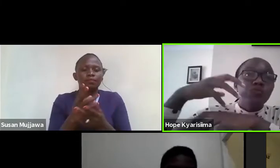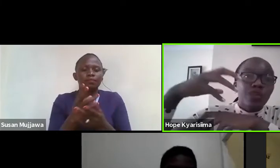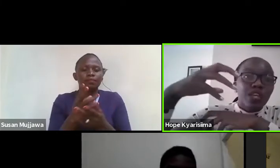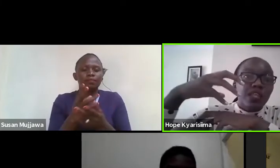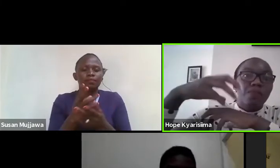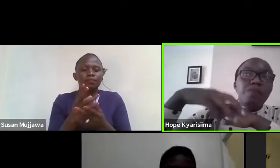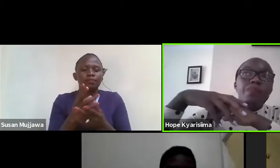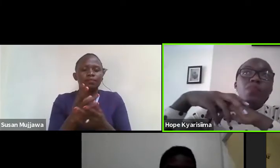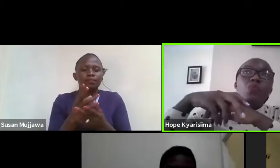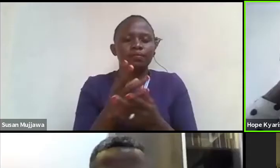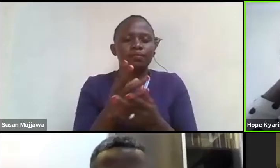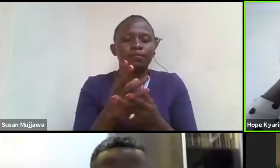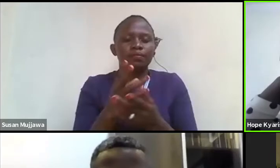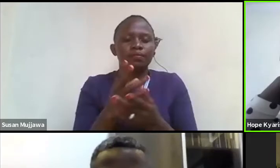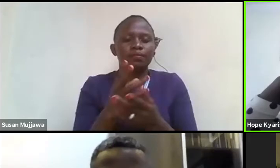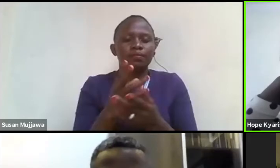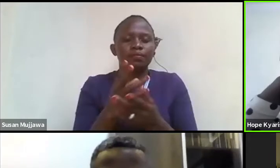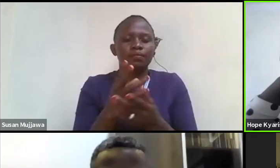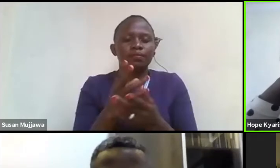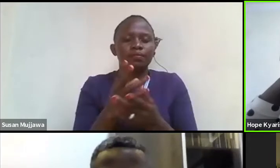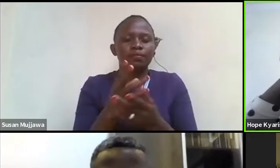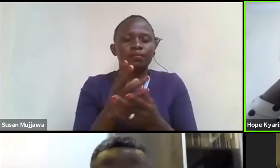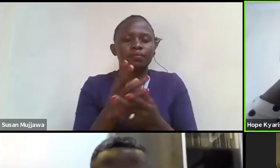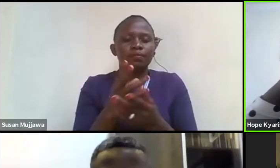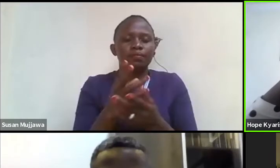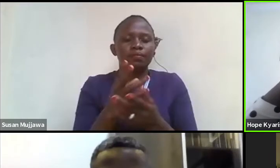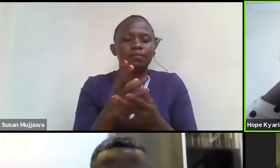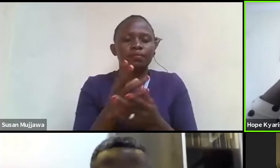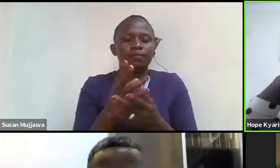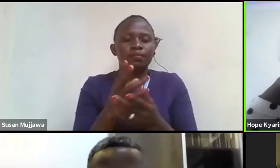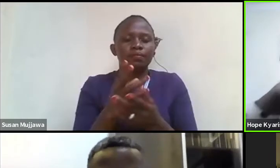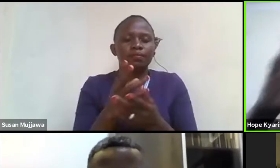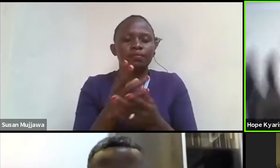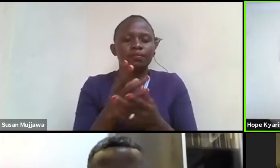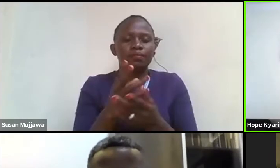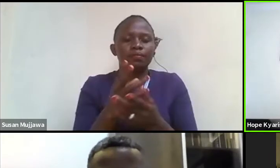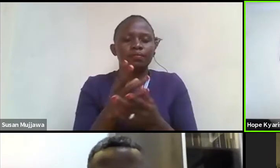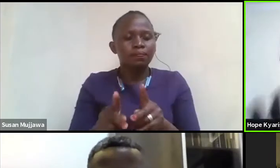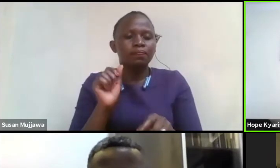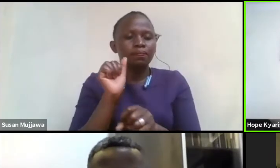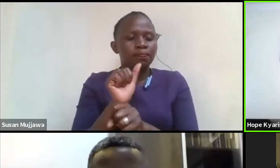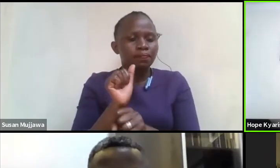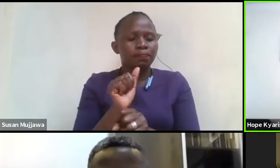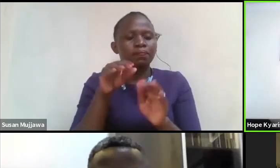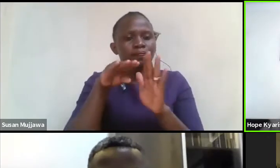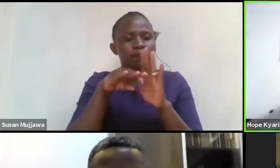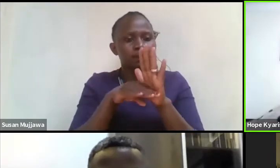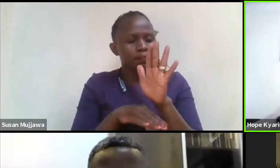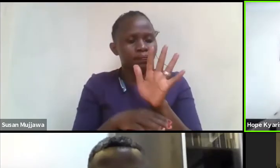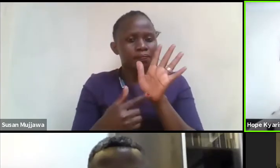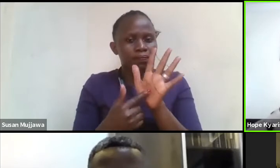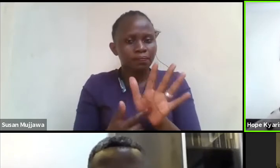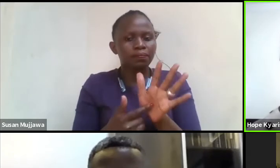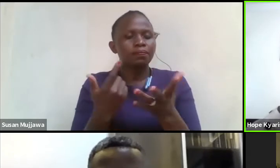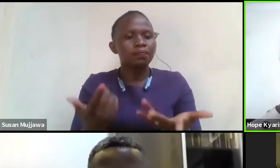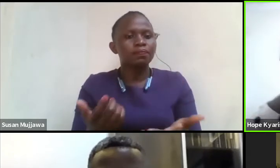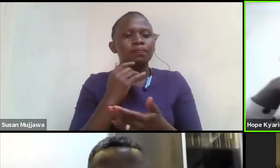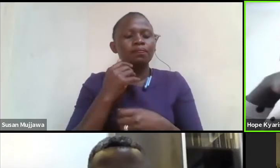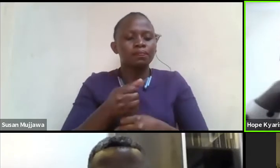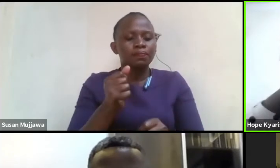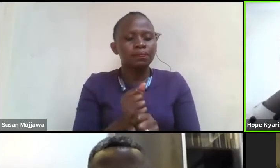bring them together. We run a development minerals program, for instance, which is targeting that kind of construction